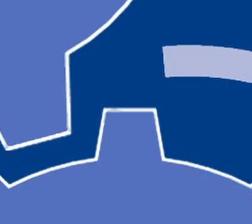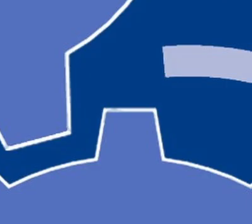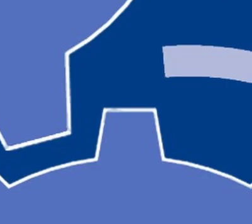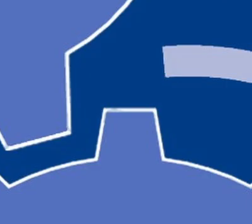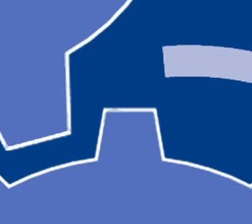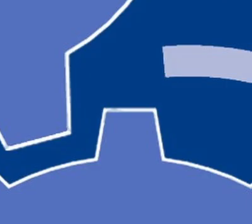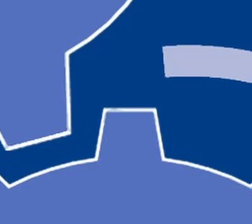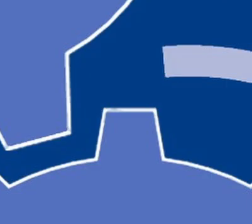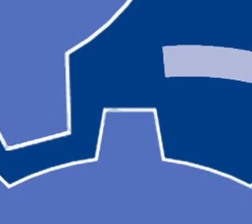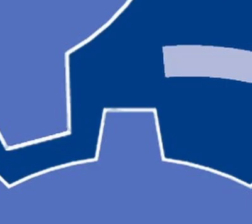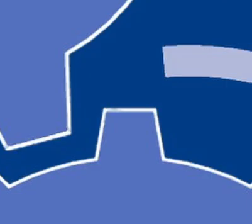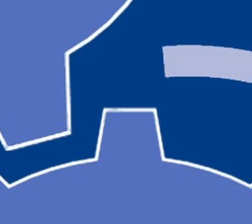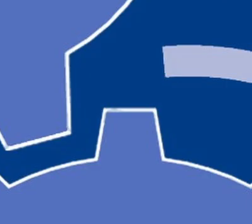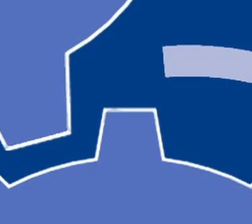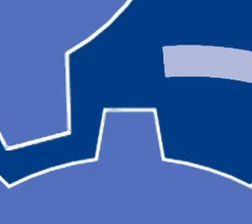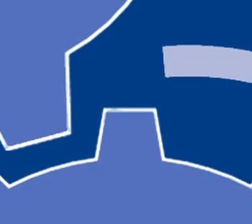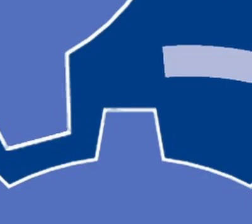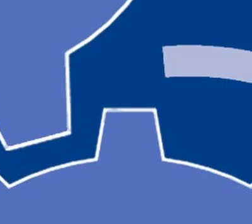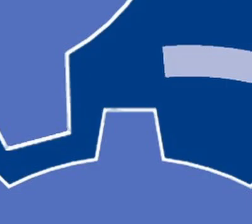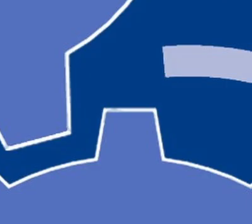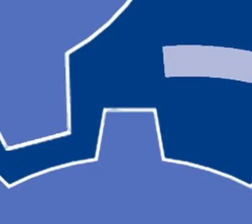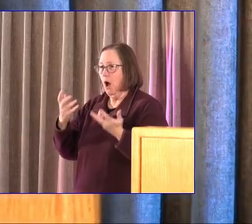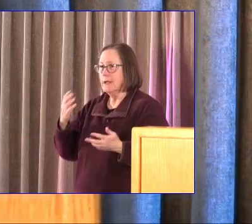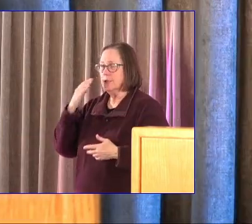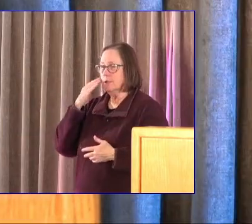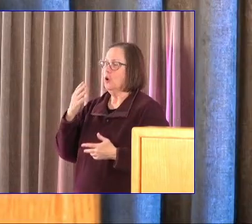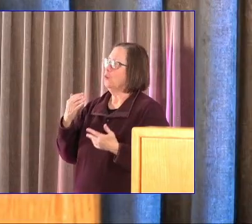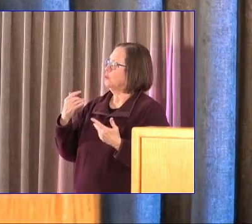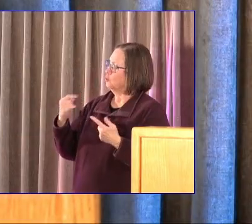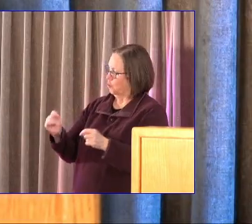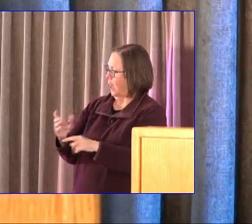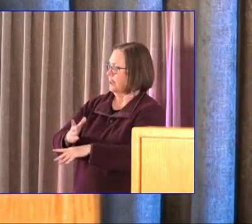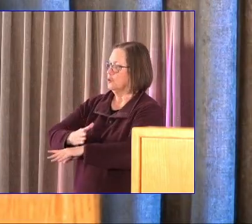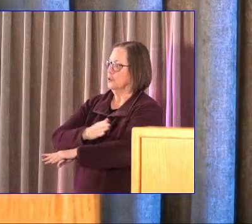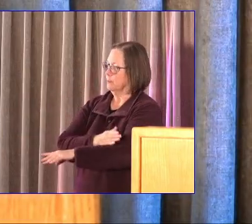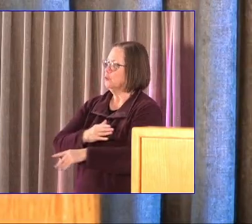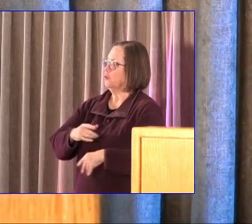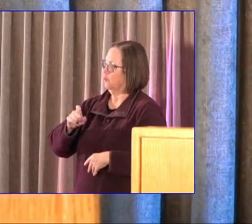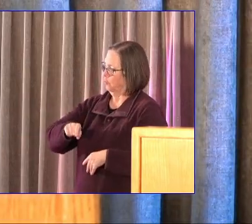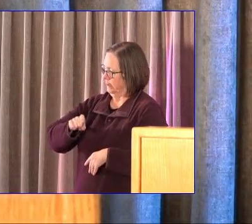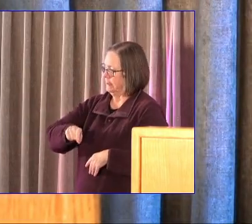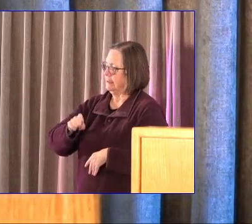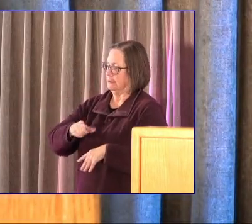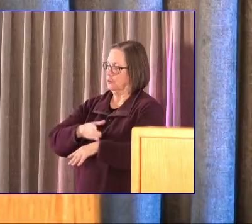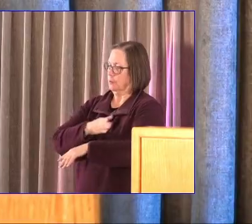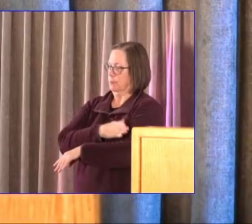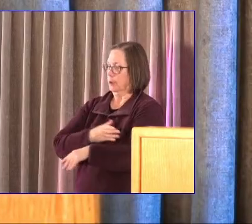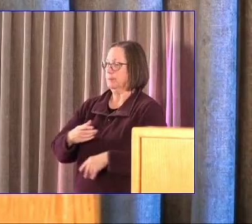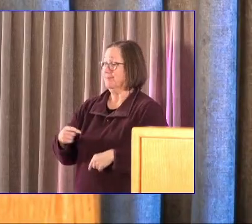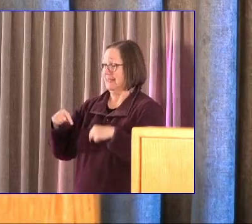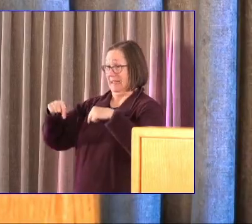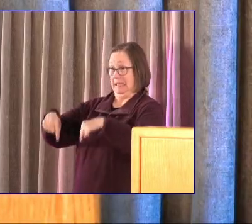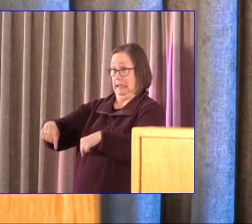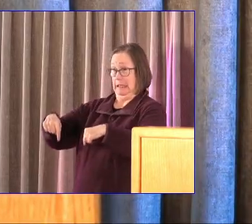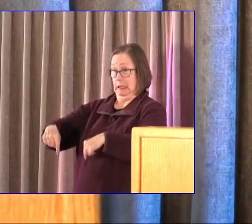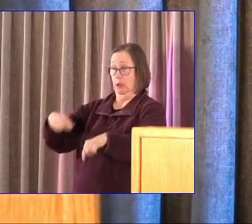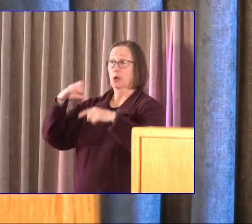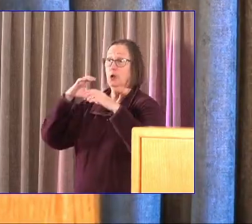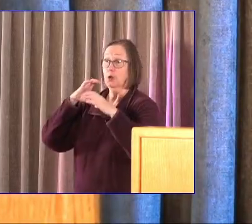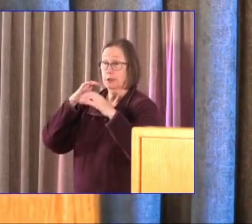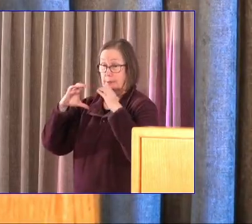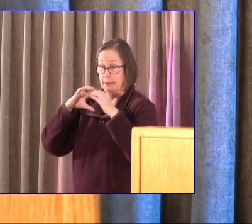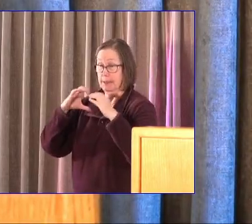We know that. Let's just not even pretend that it's not. It's a work in progress. We definitely have to work on that. But when I talk about communication here, it's just not only about what we